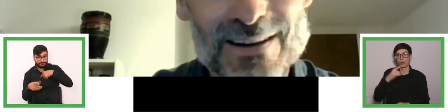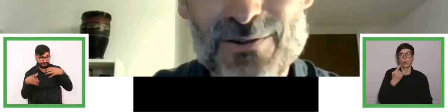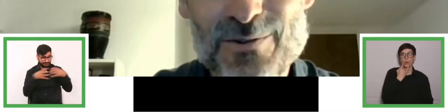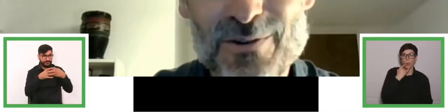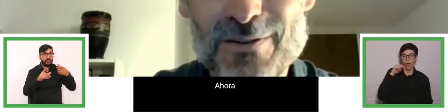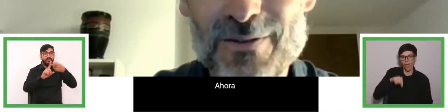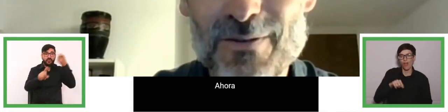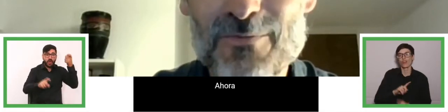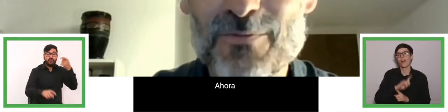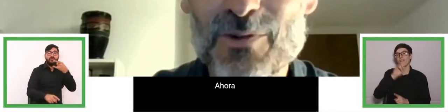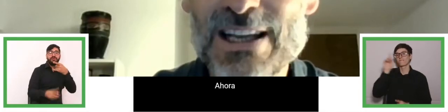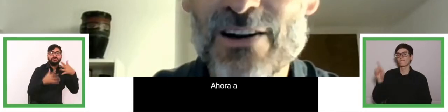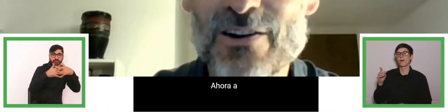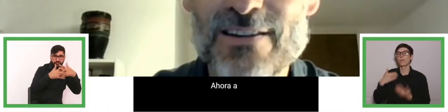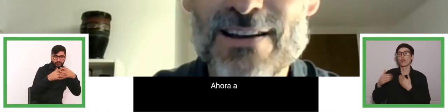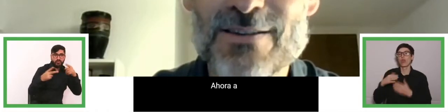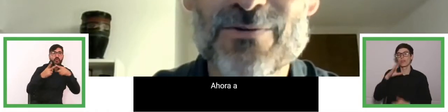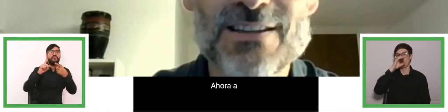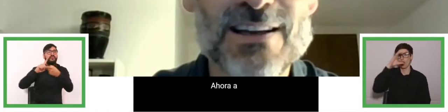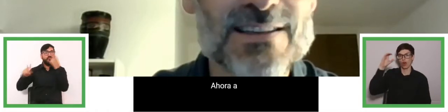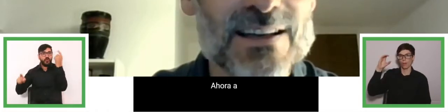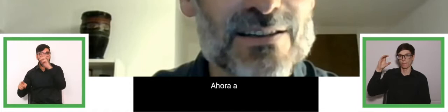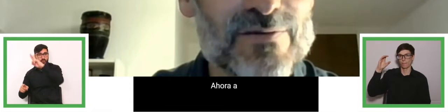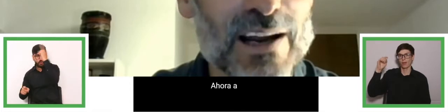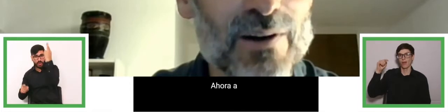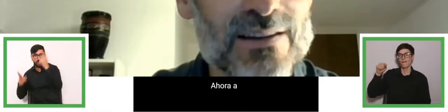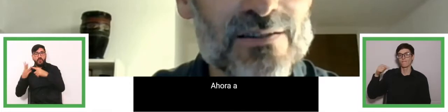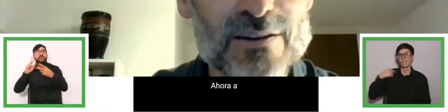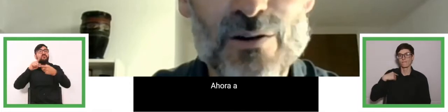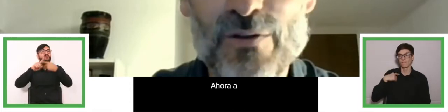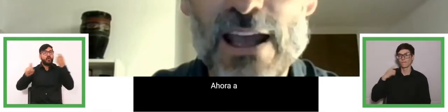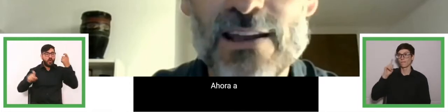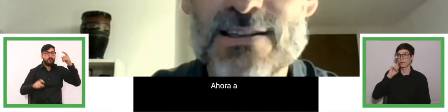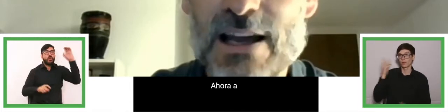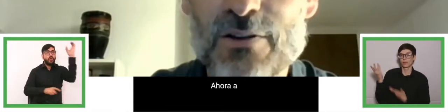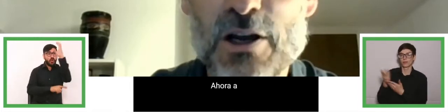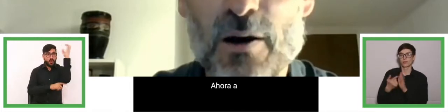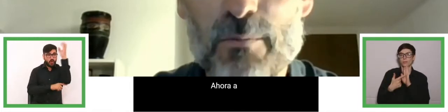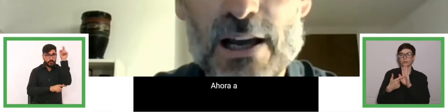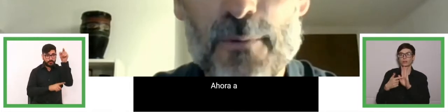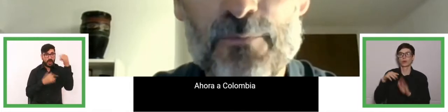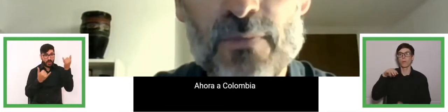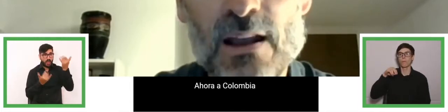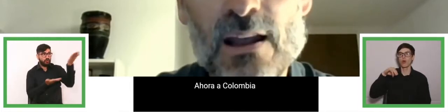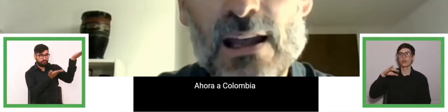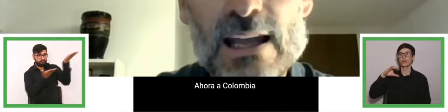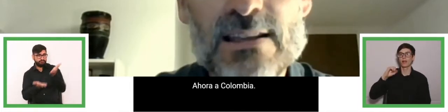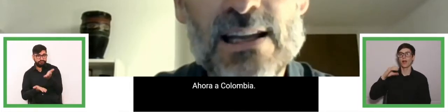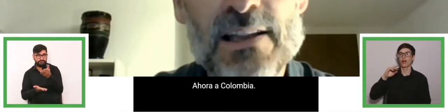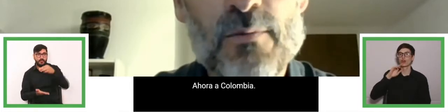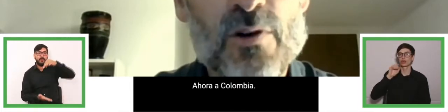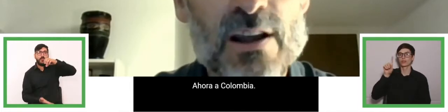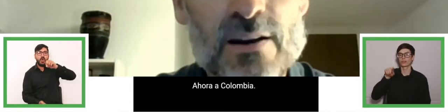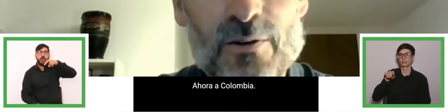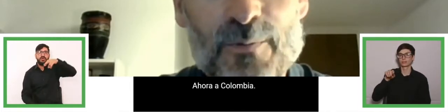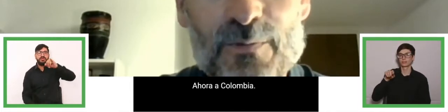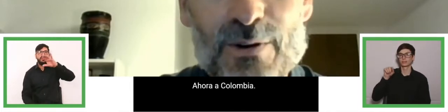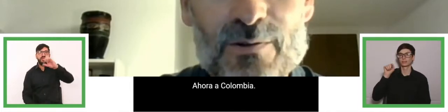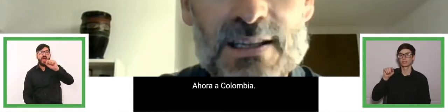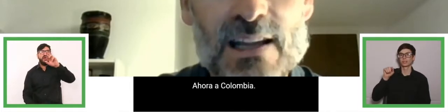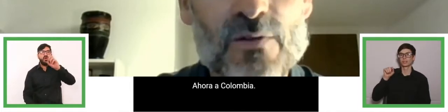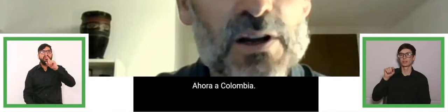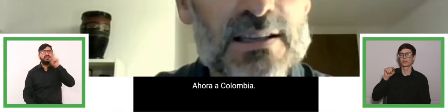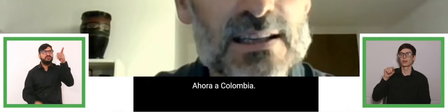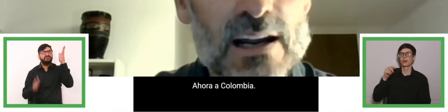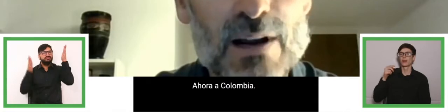from a duo, from Monica Cortes, who is the executive director of AS Down Colombia, and Diana Moreno,